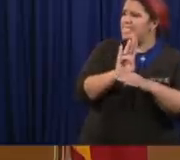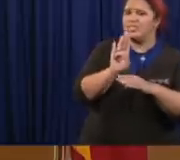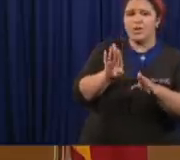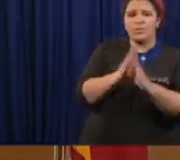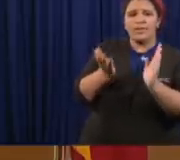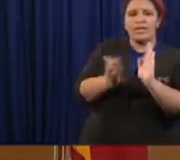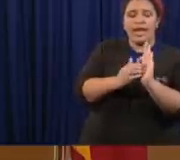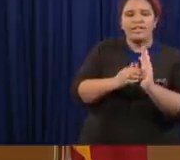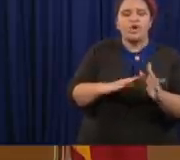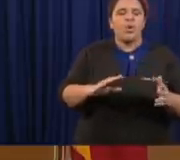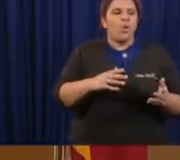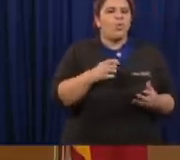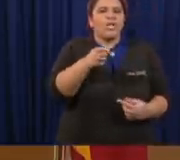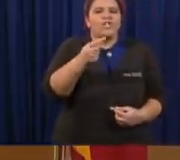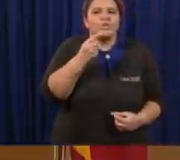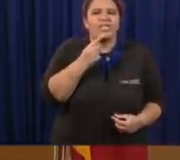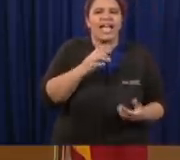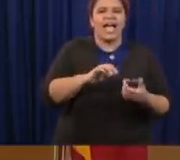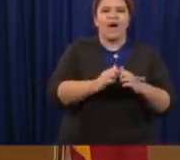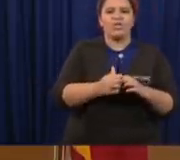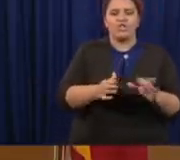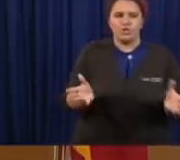yet?